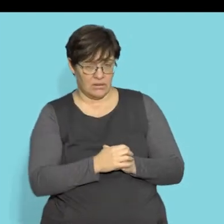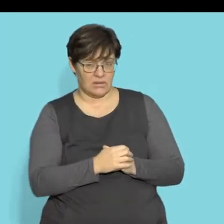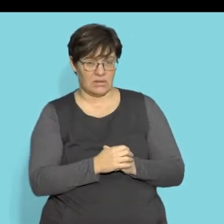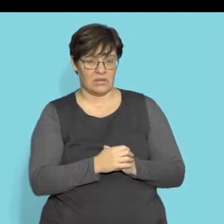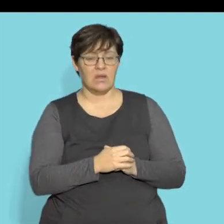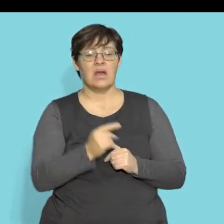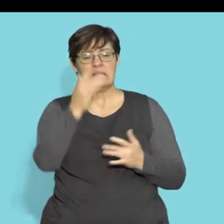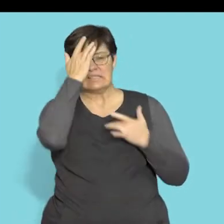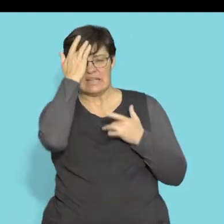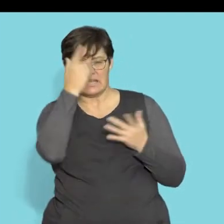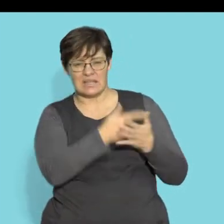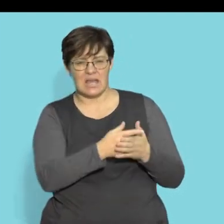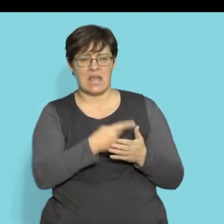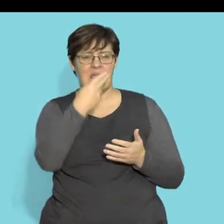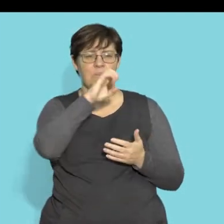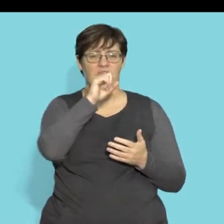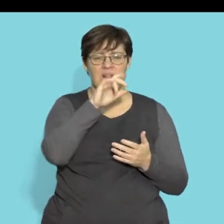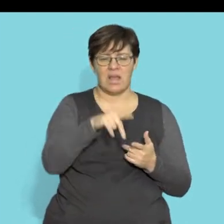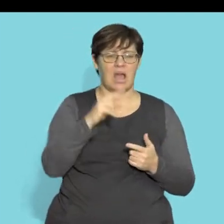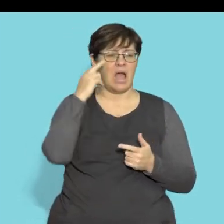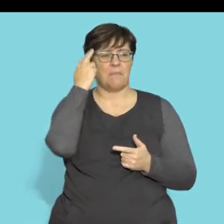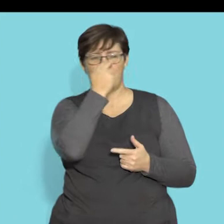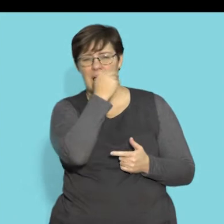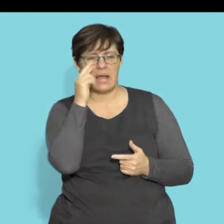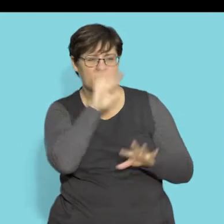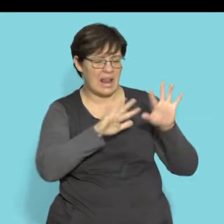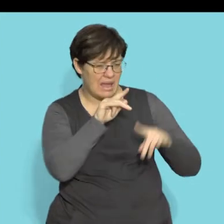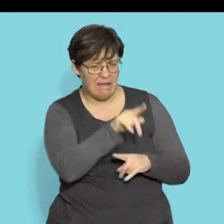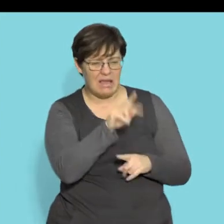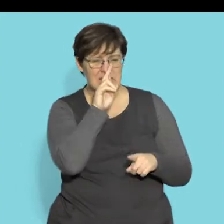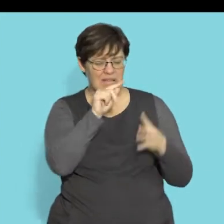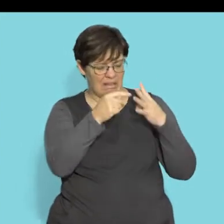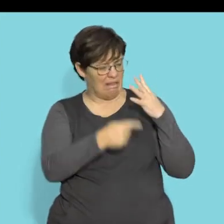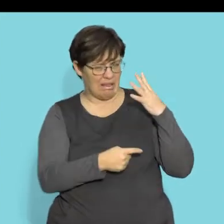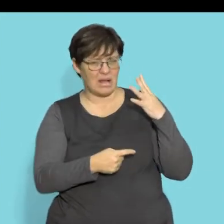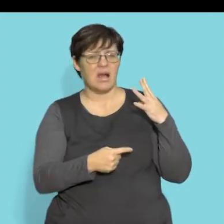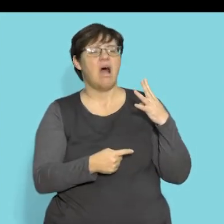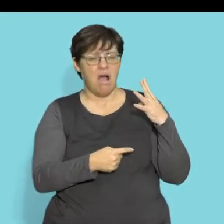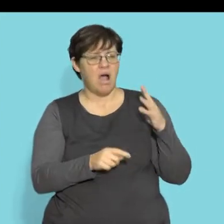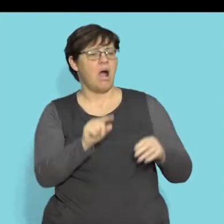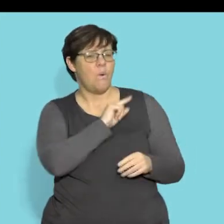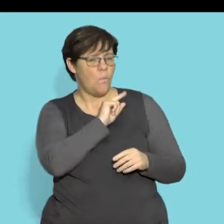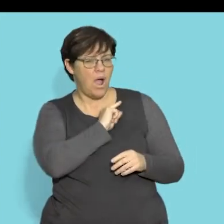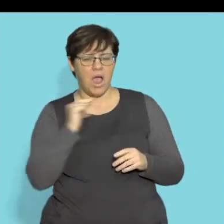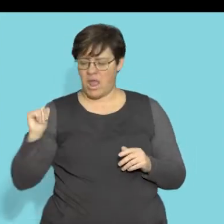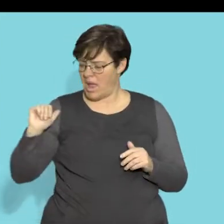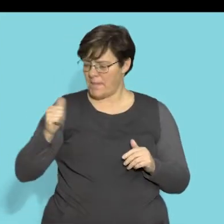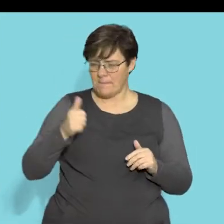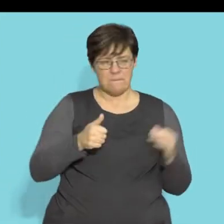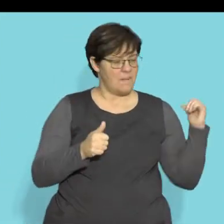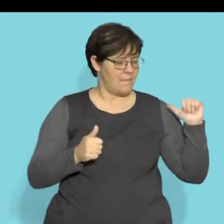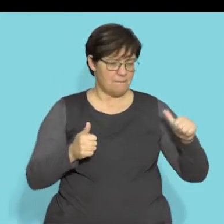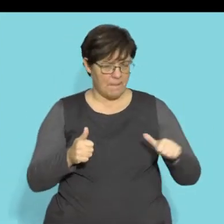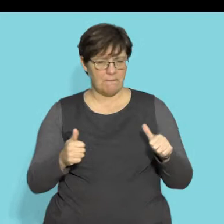sickle cell anemia, hemophilia, color blindness, and other abnormalities, and understand how these are inherited by